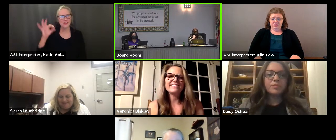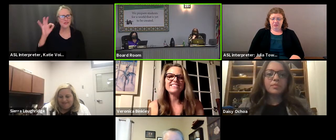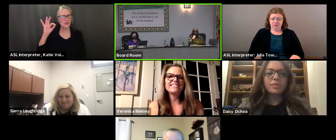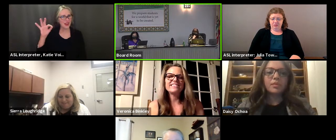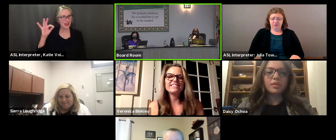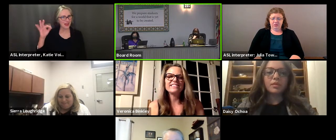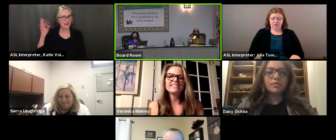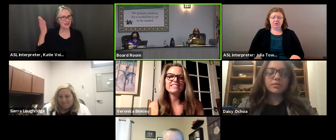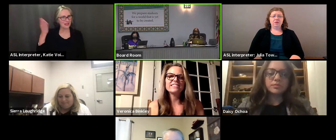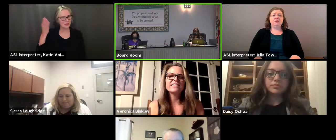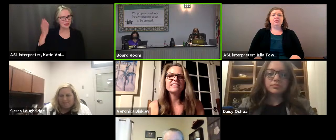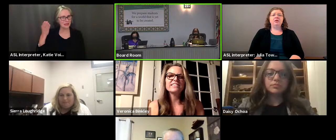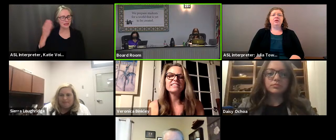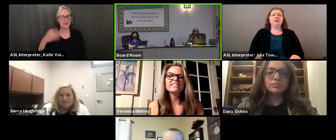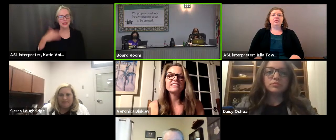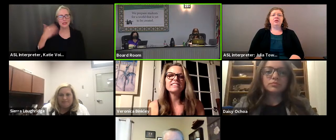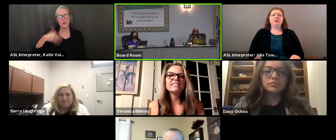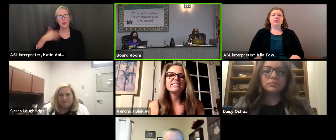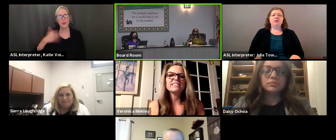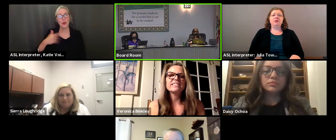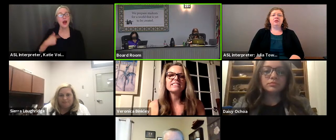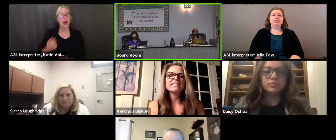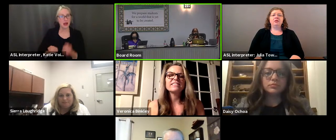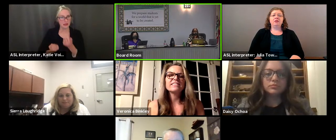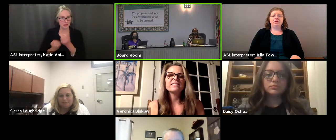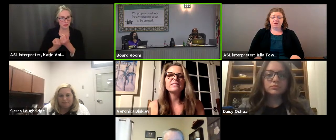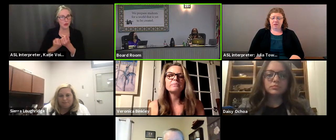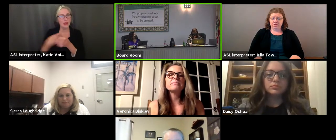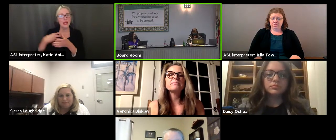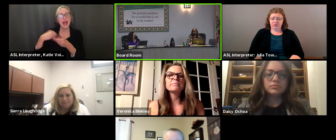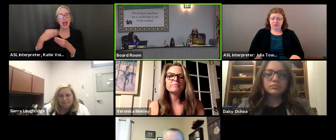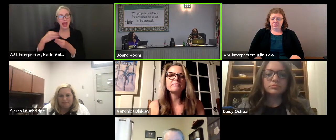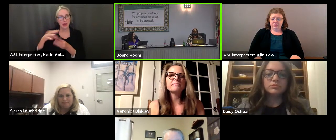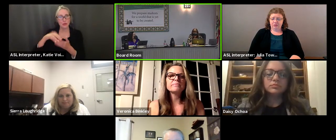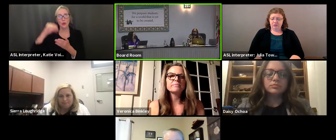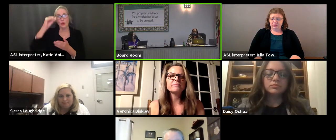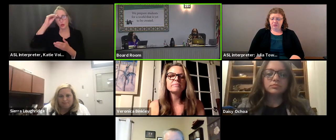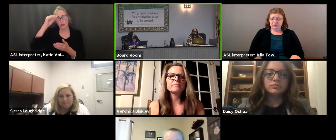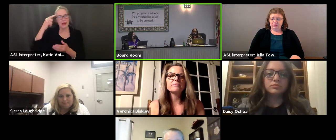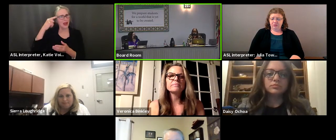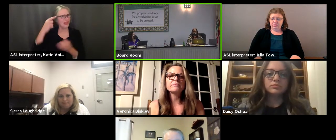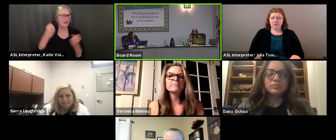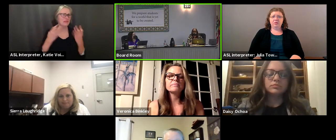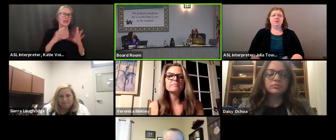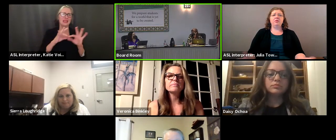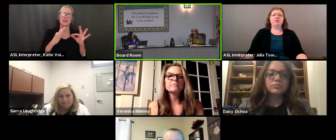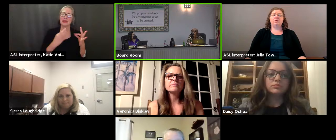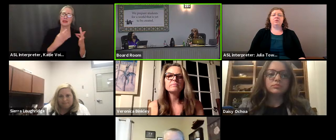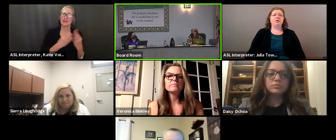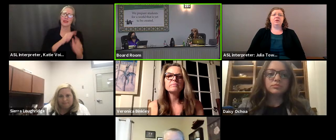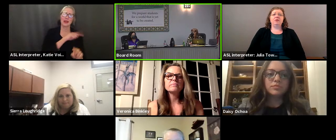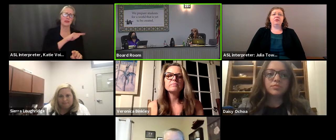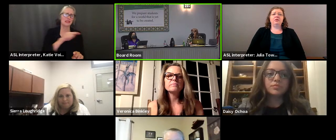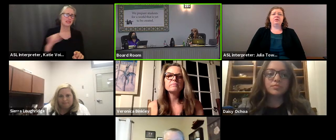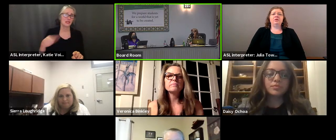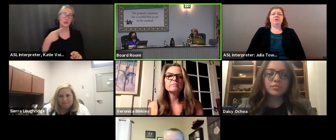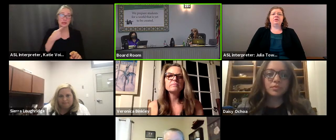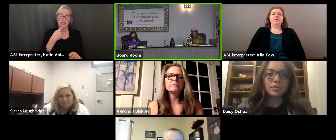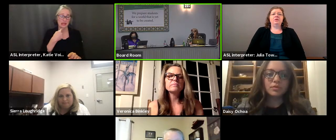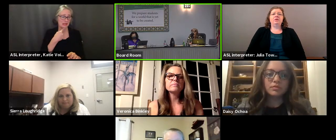presentation. I certainly am supportive of the outdoor learning. You know, so many of these families, as you stated, that